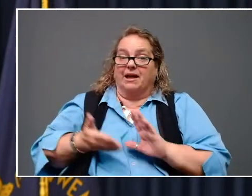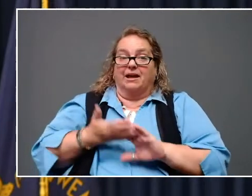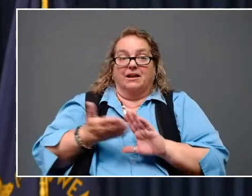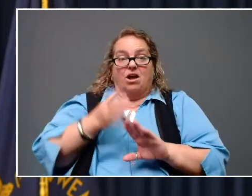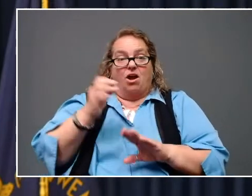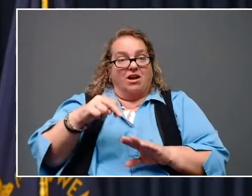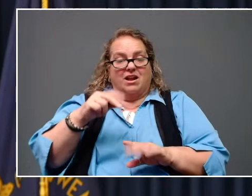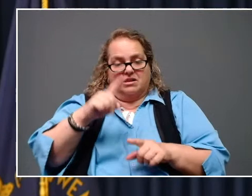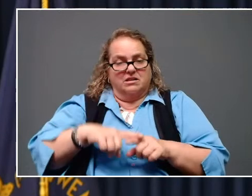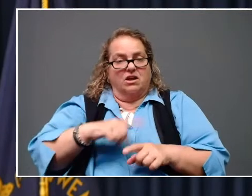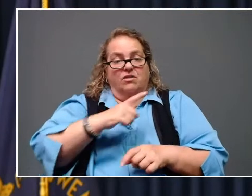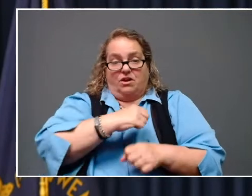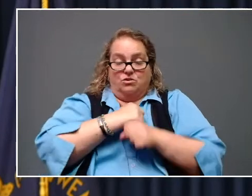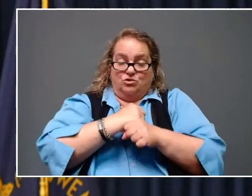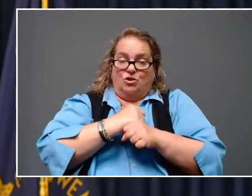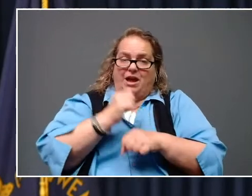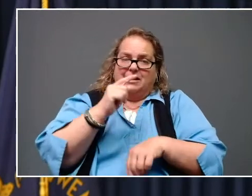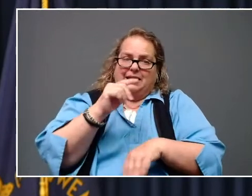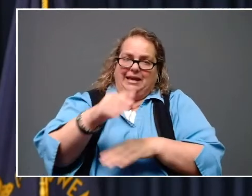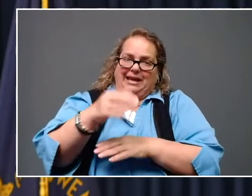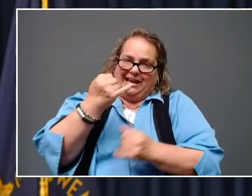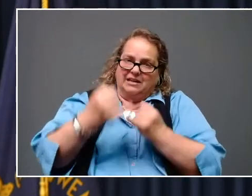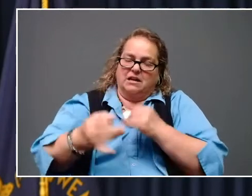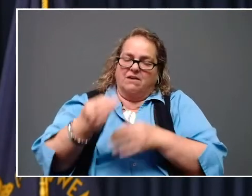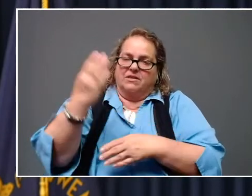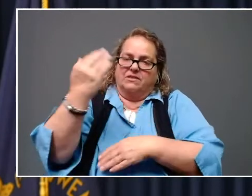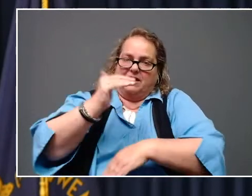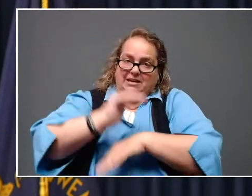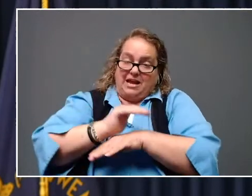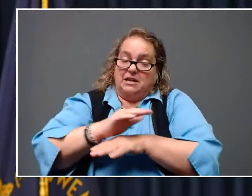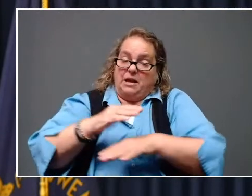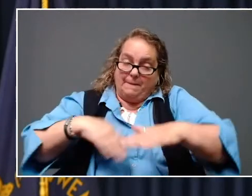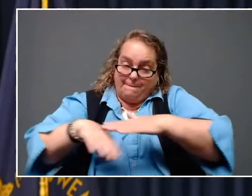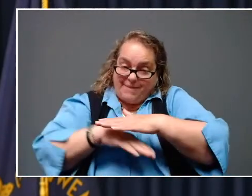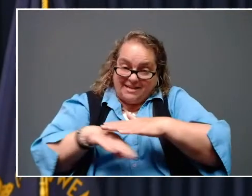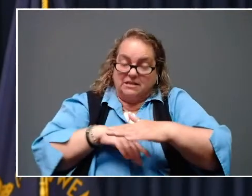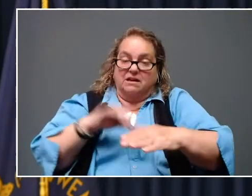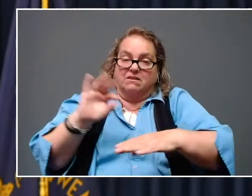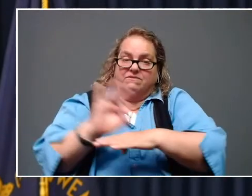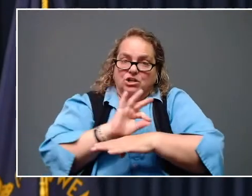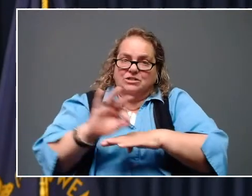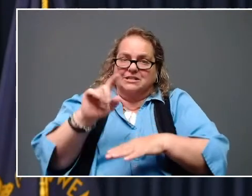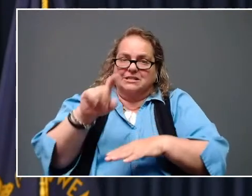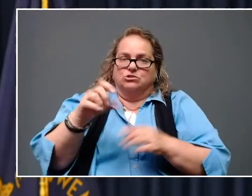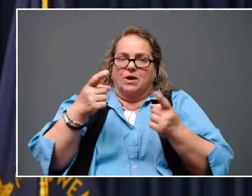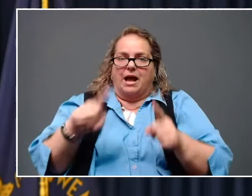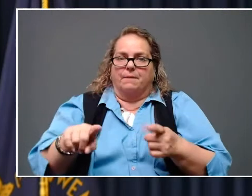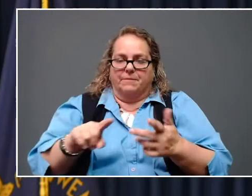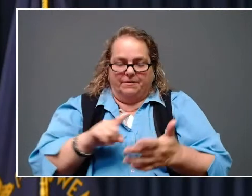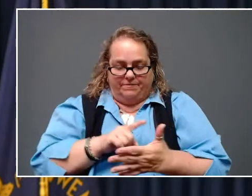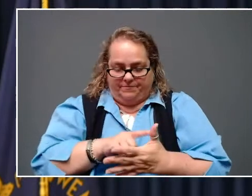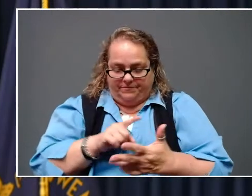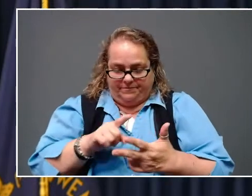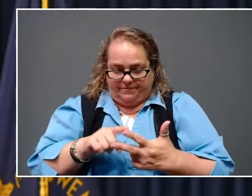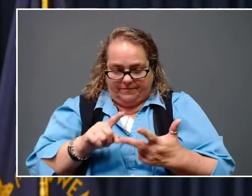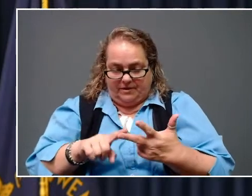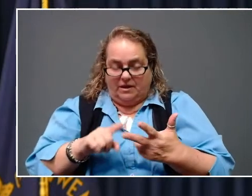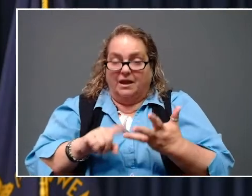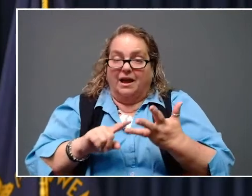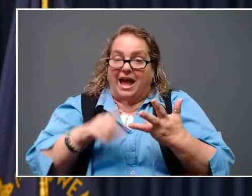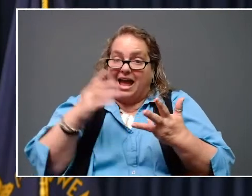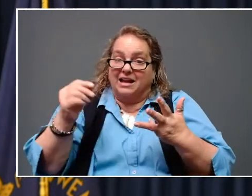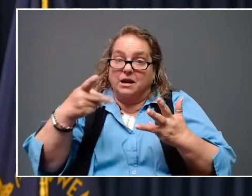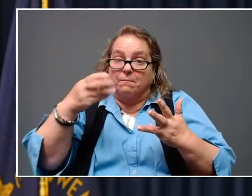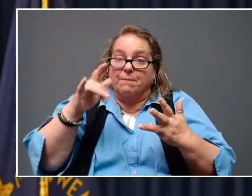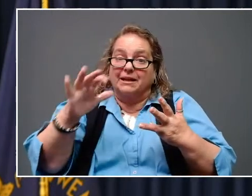night, that those basic functions and their public safety have been met. We need to make sure